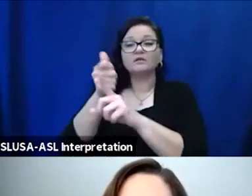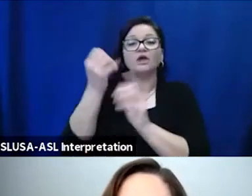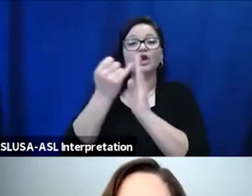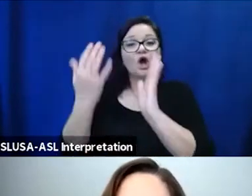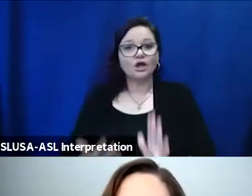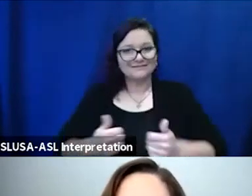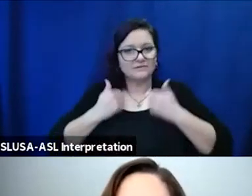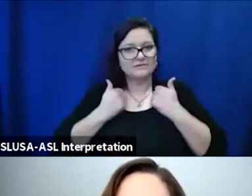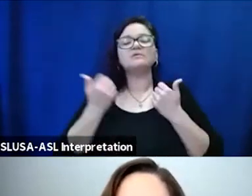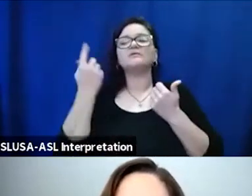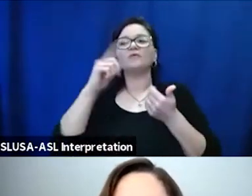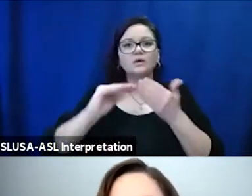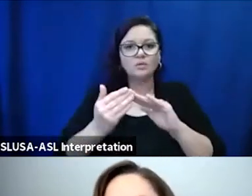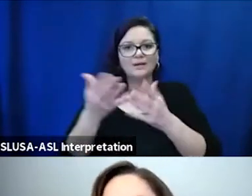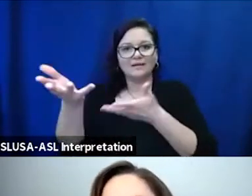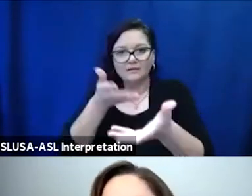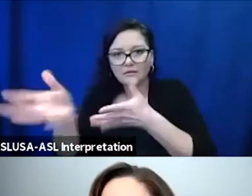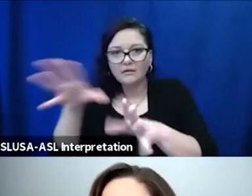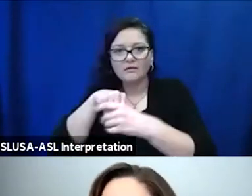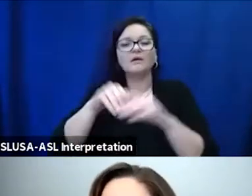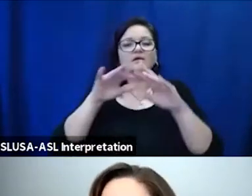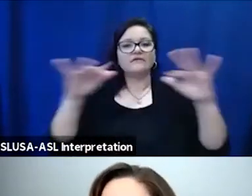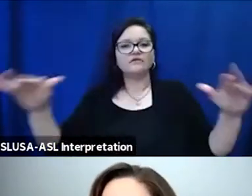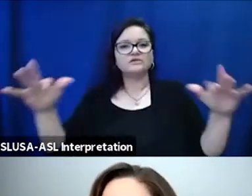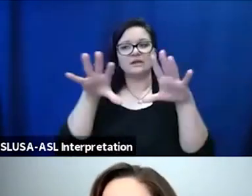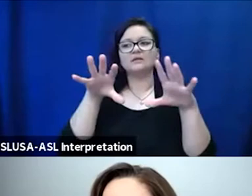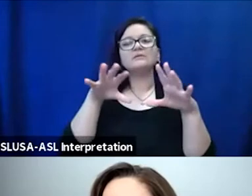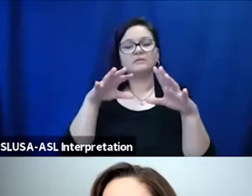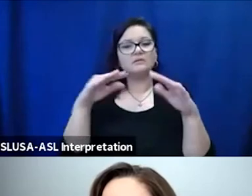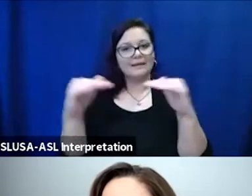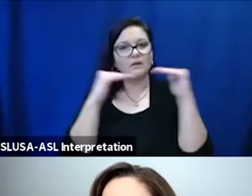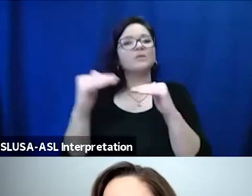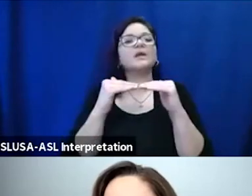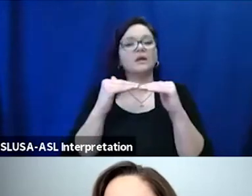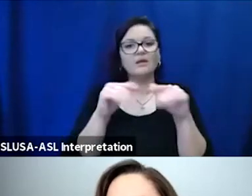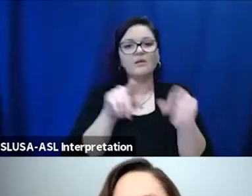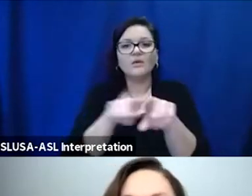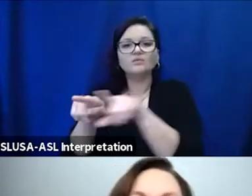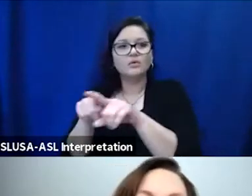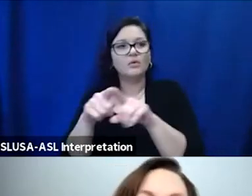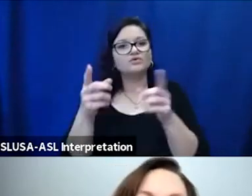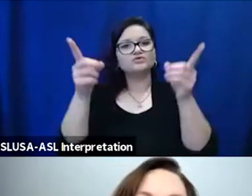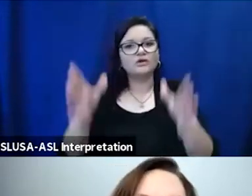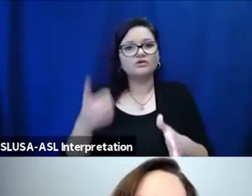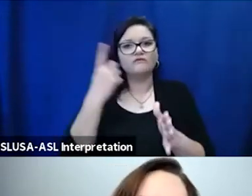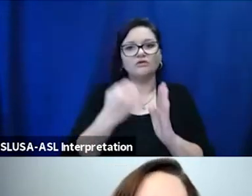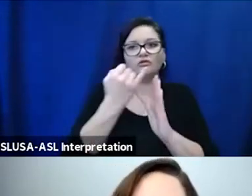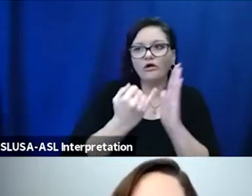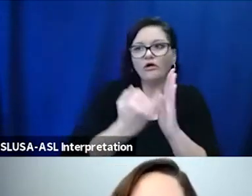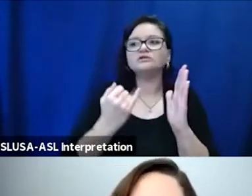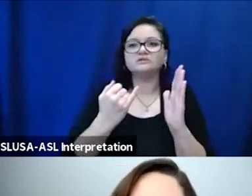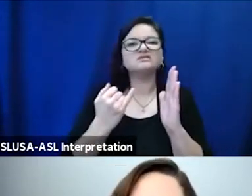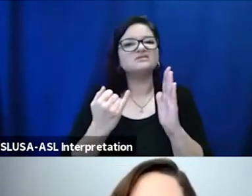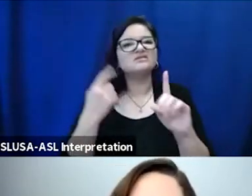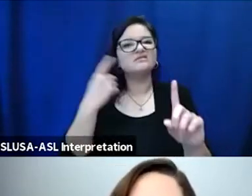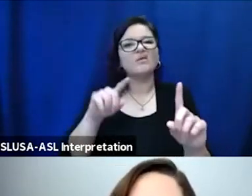residence, community engagement, diversity, and equity specialist, and director of the Arts and Health Initiative at the David A. Straz Jr. Center